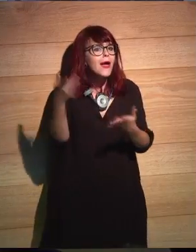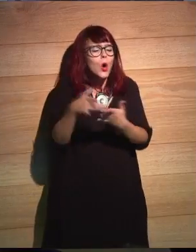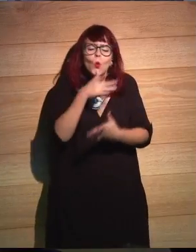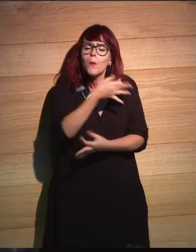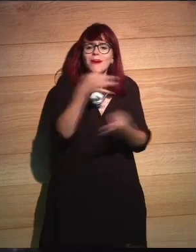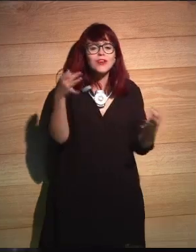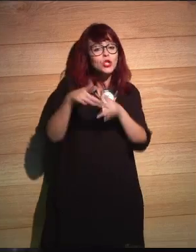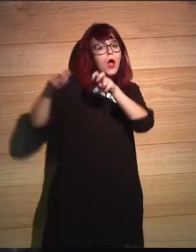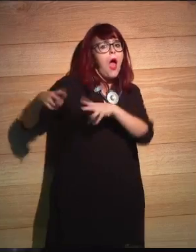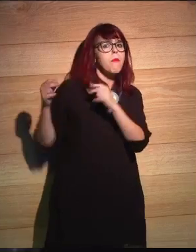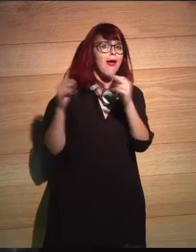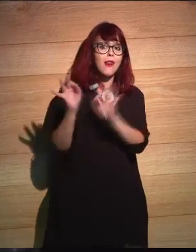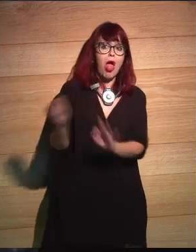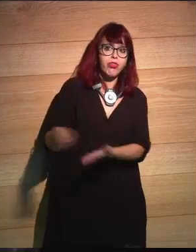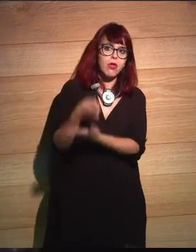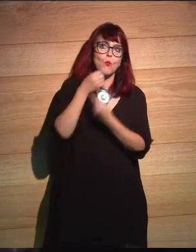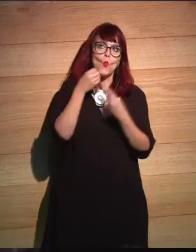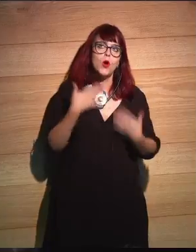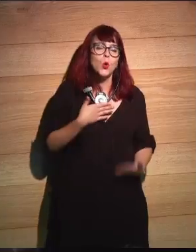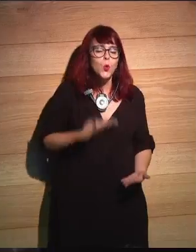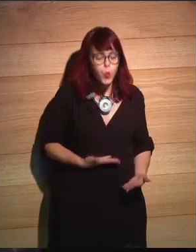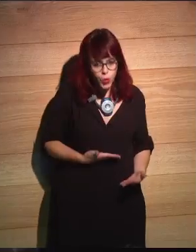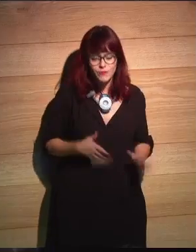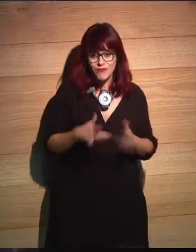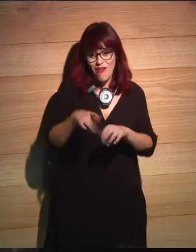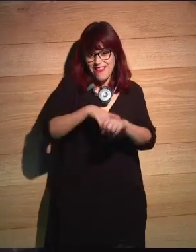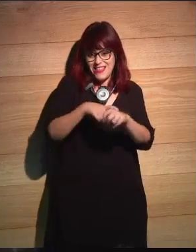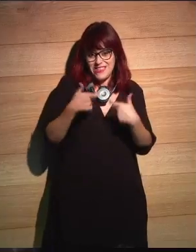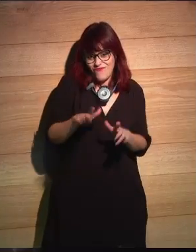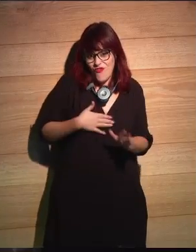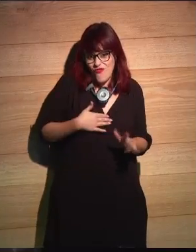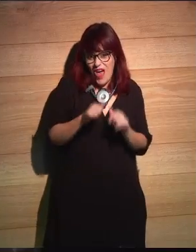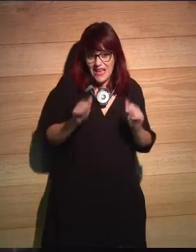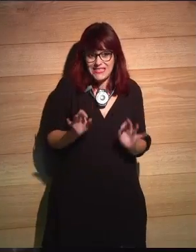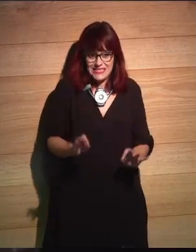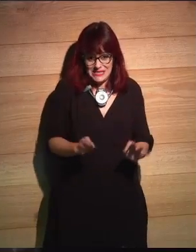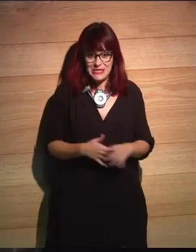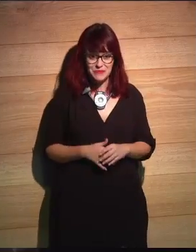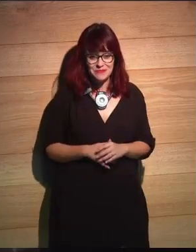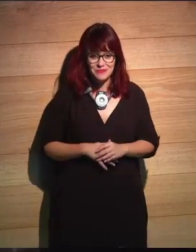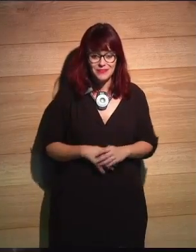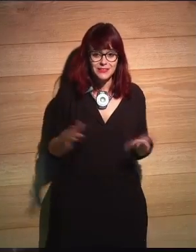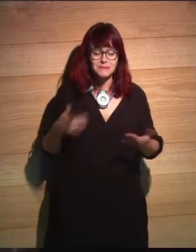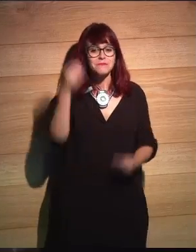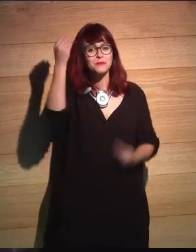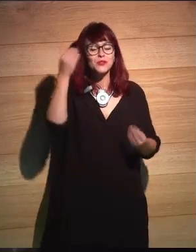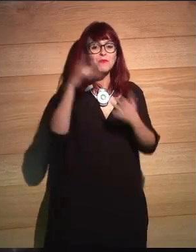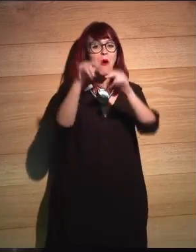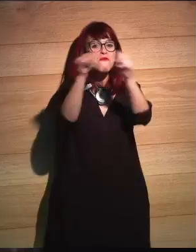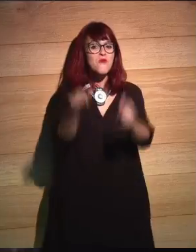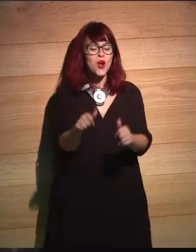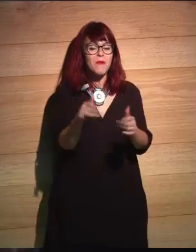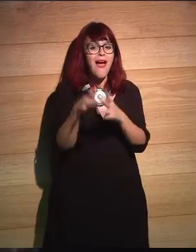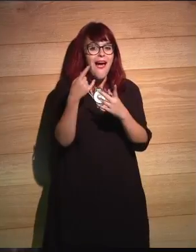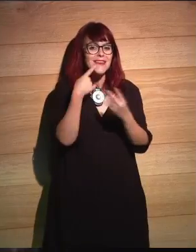speak to anybody. So that's, I think, the core of something